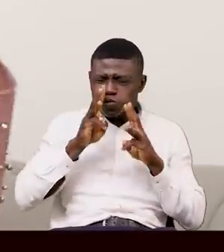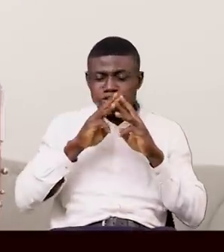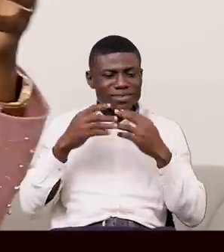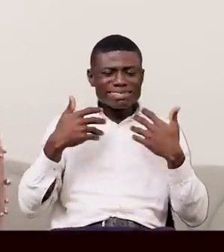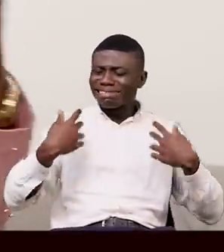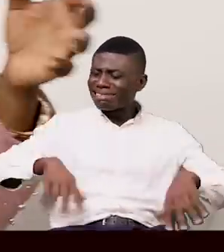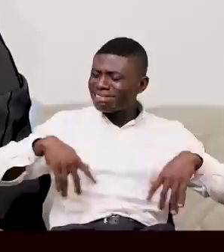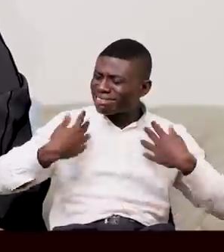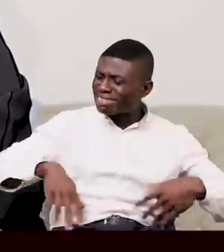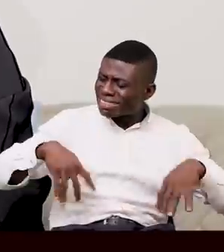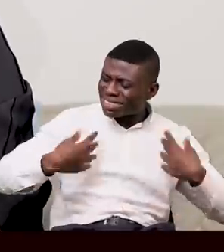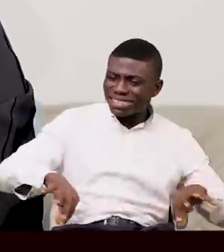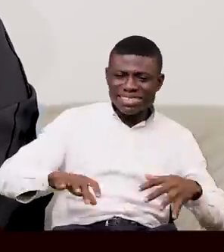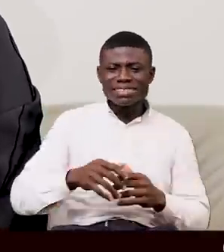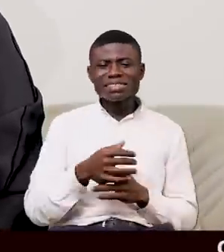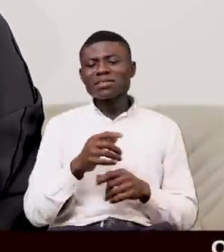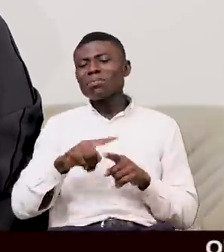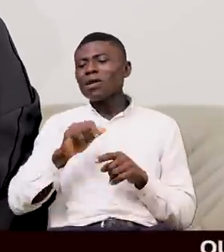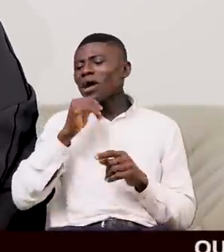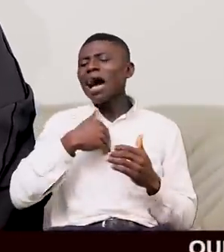A ye sooner.